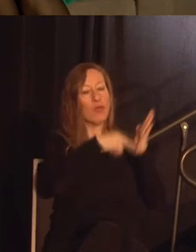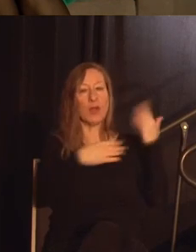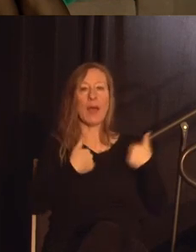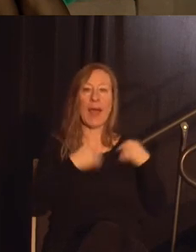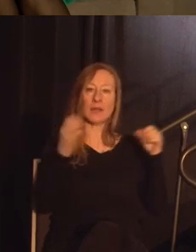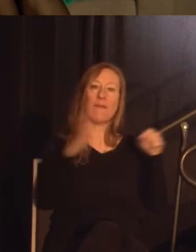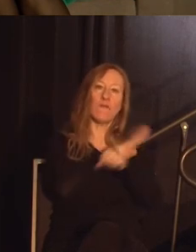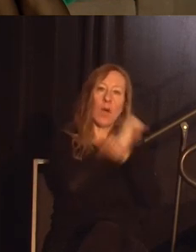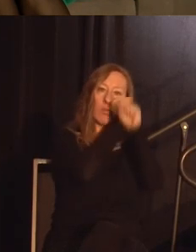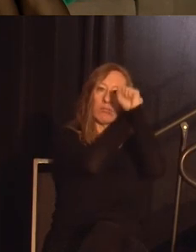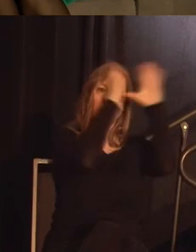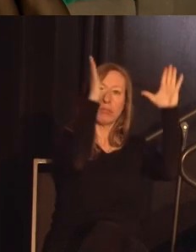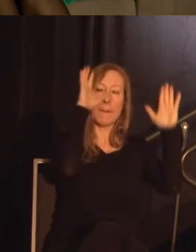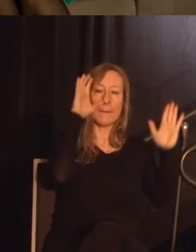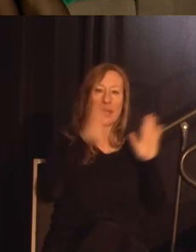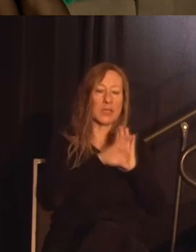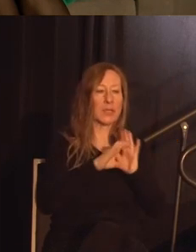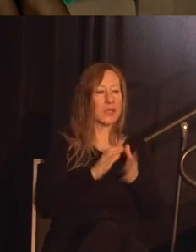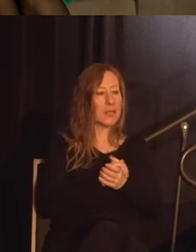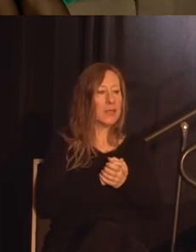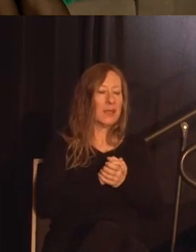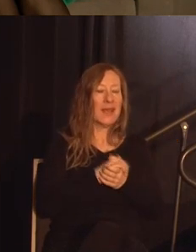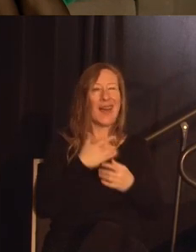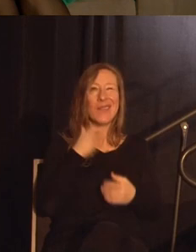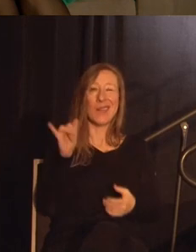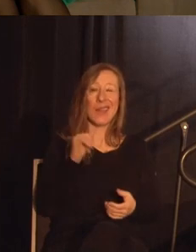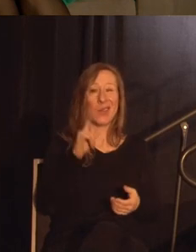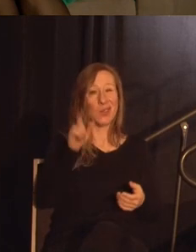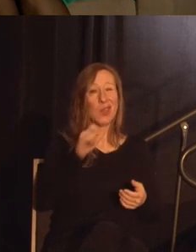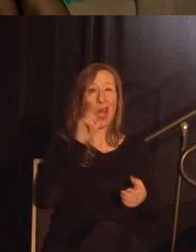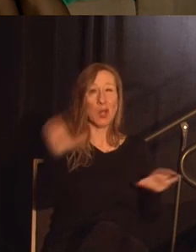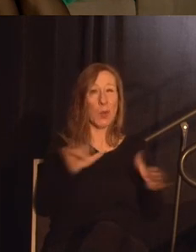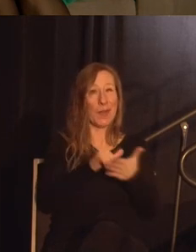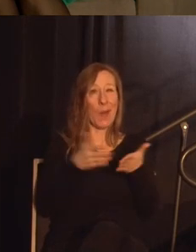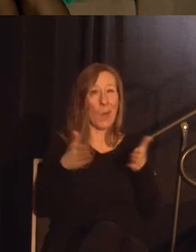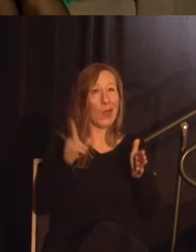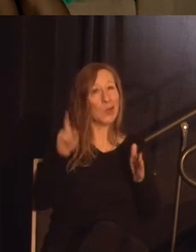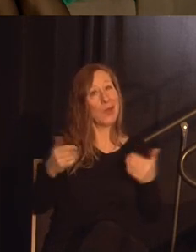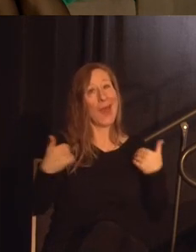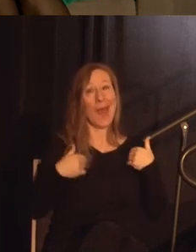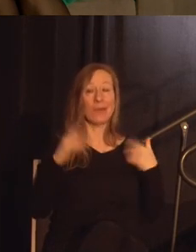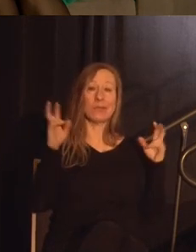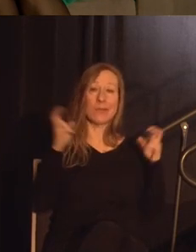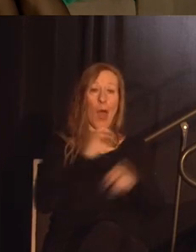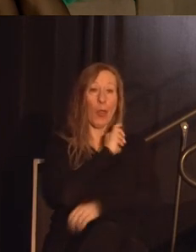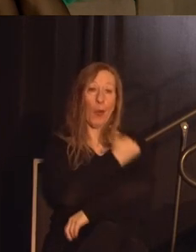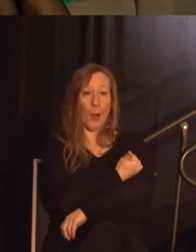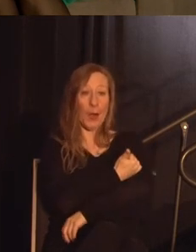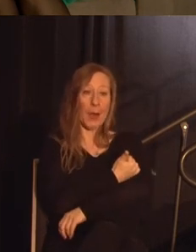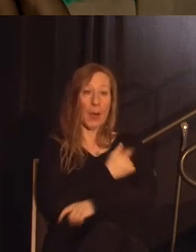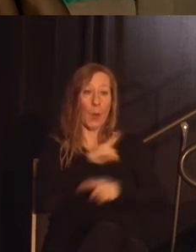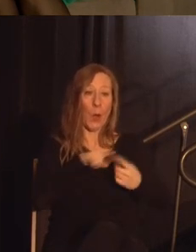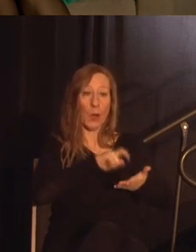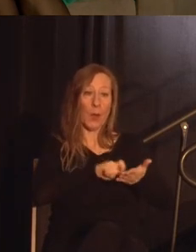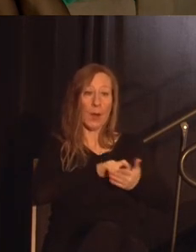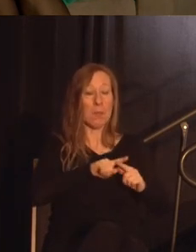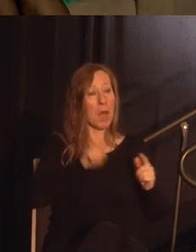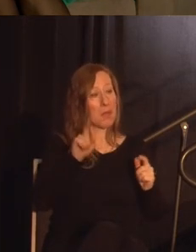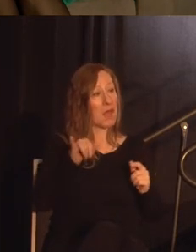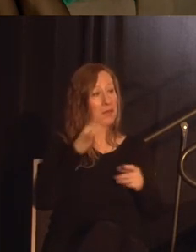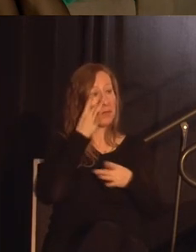sure. I feel like that's not actually how you're supposed to do it. You're supposed to have some sort of innate authority. But that doesn't interest me, I